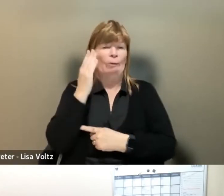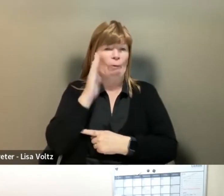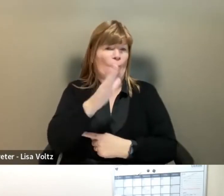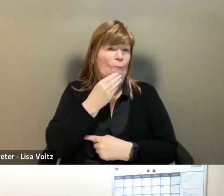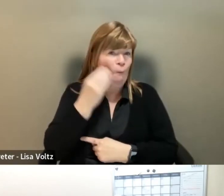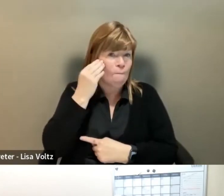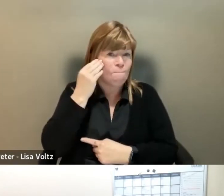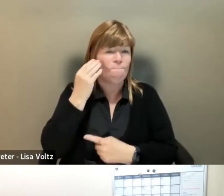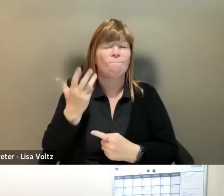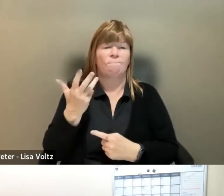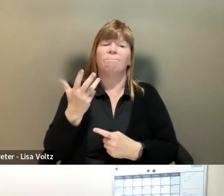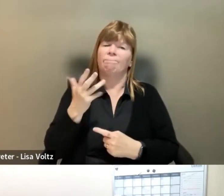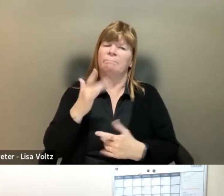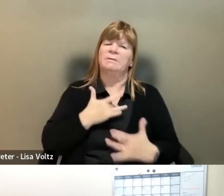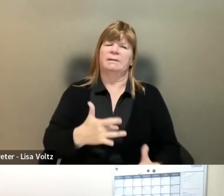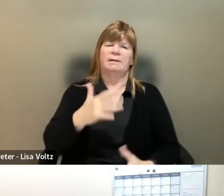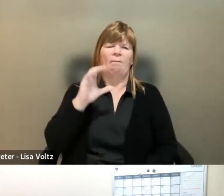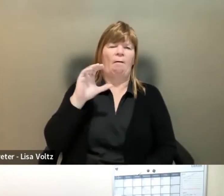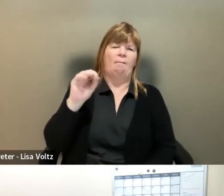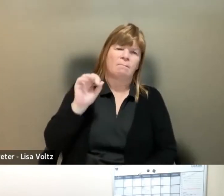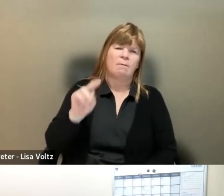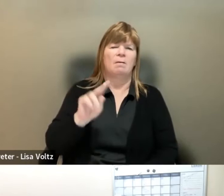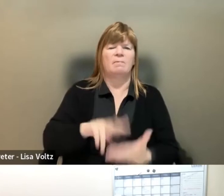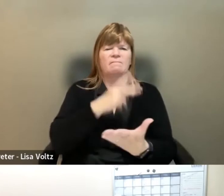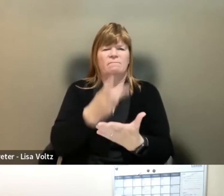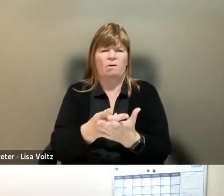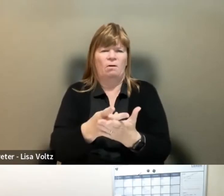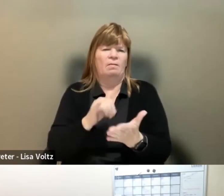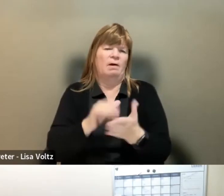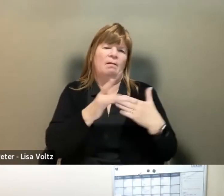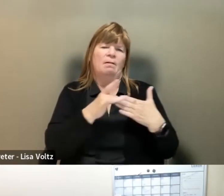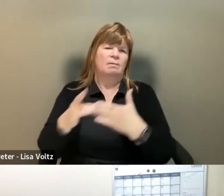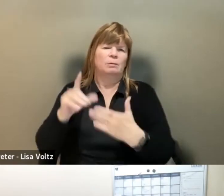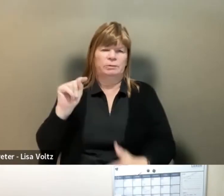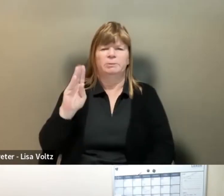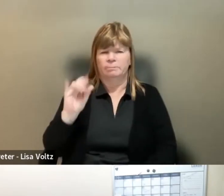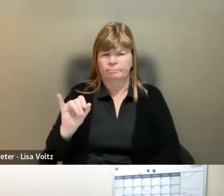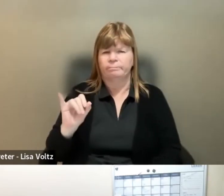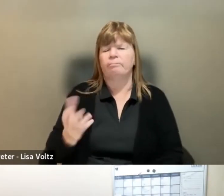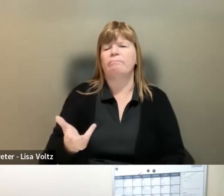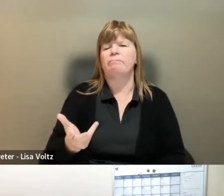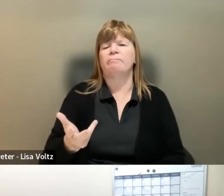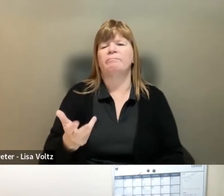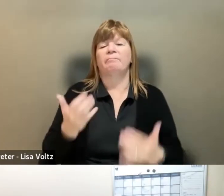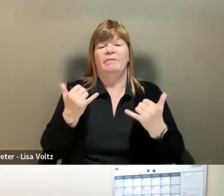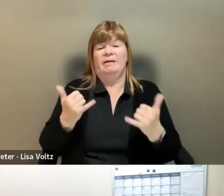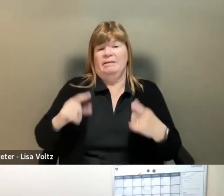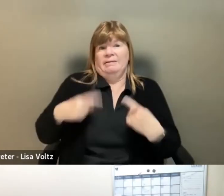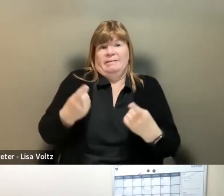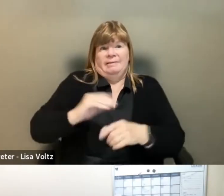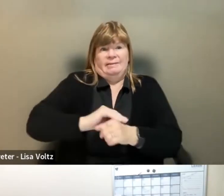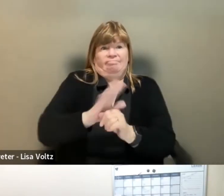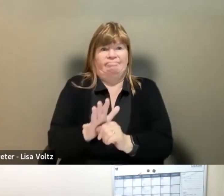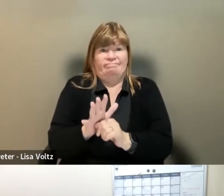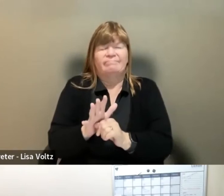home is a very common place for a fall that results in a TBI. And now, since the beginning of the COVID-19